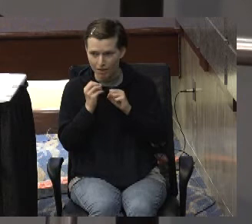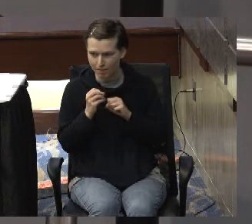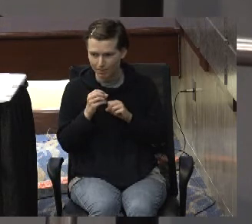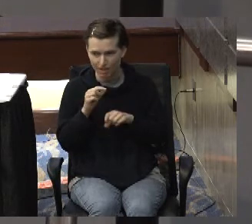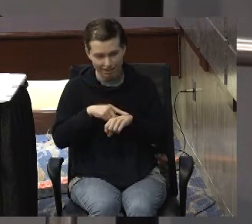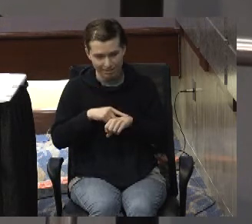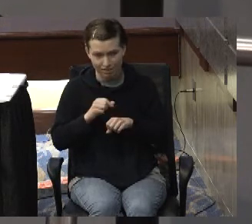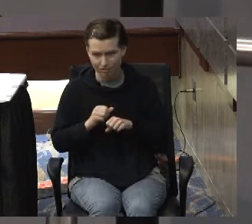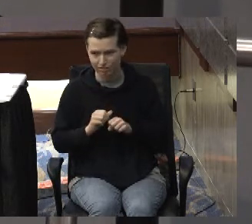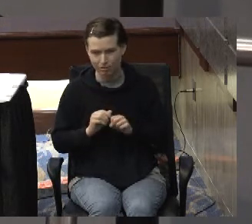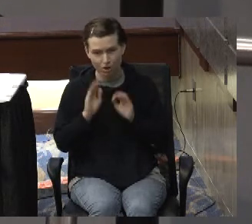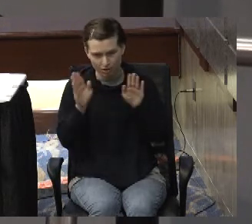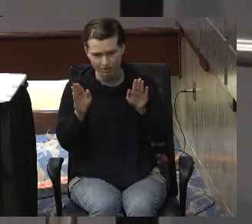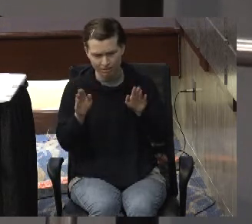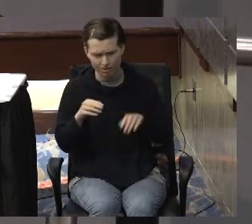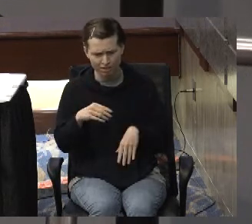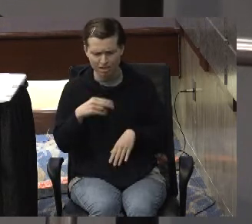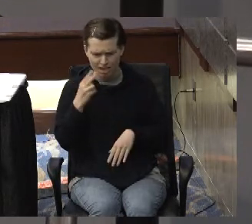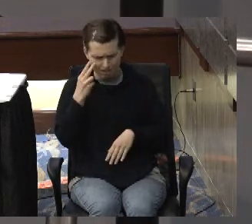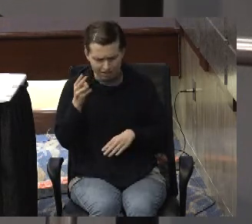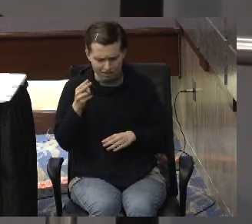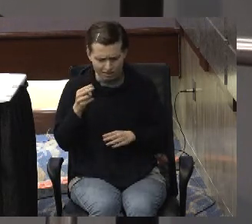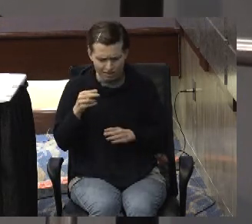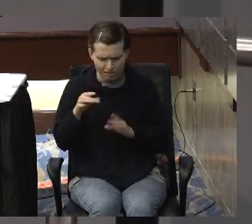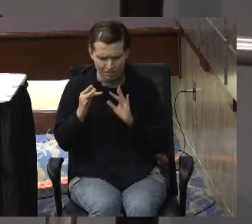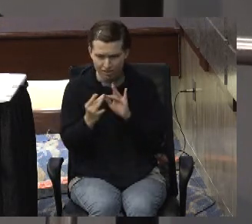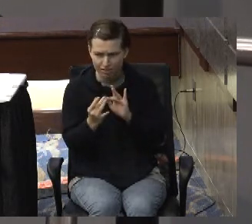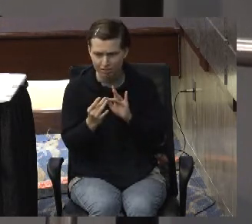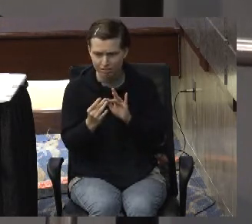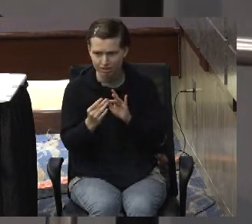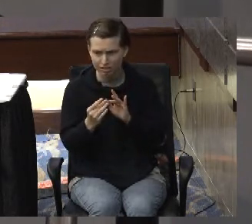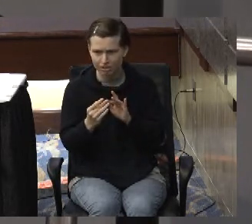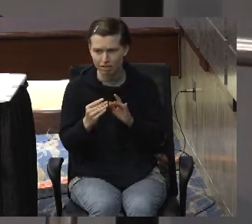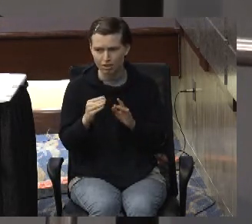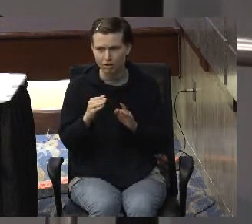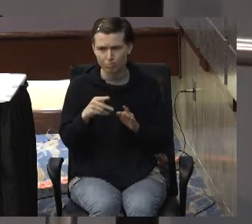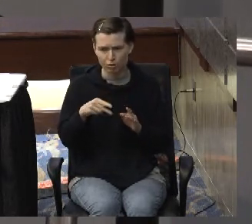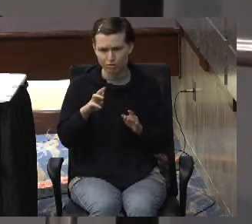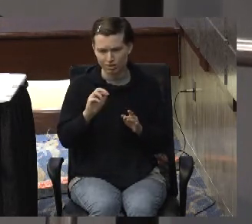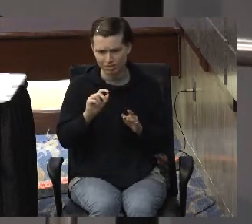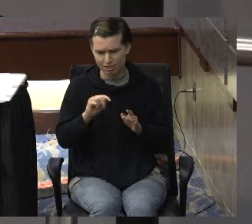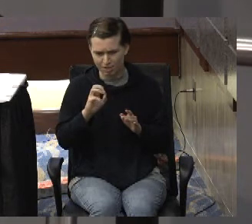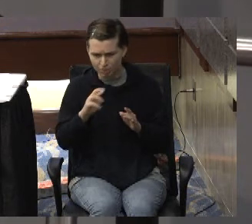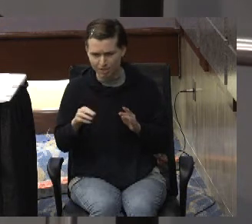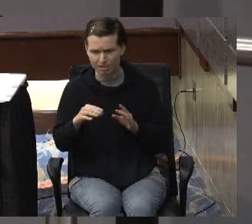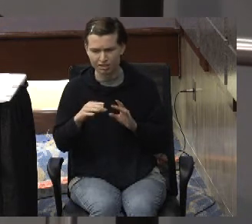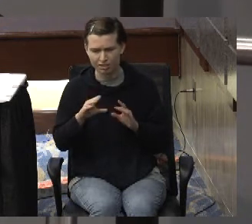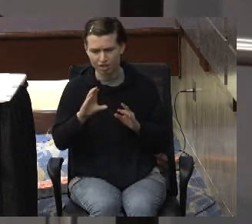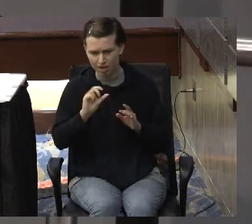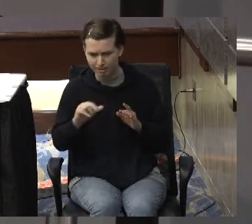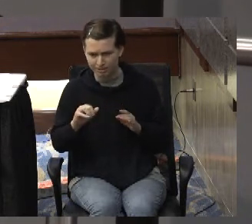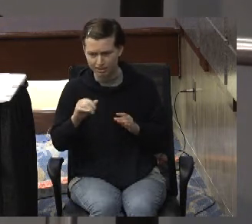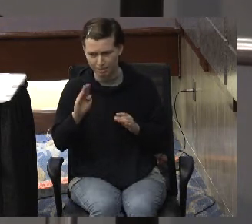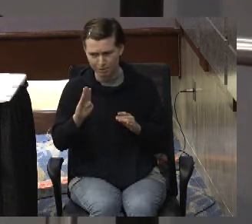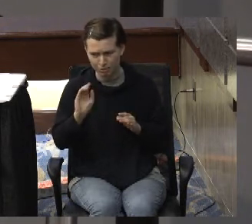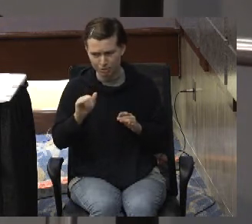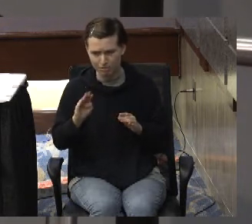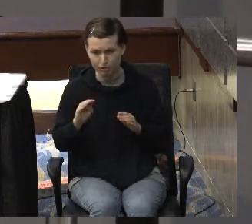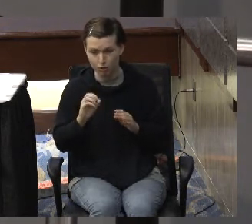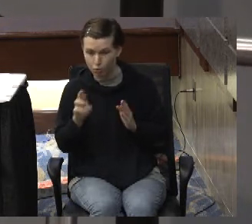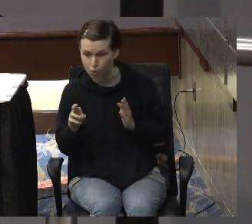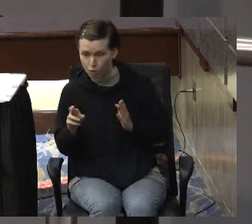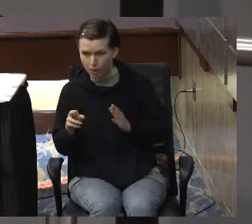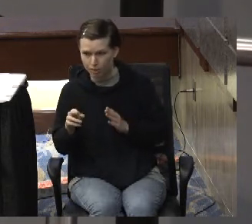I didn't see where they contacted Proterra, Collins, BYD, or Green Power Motor Company